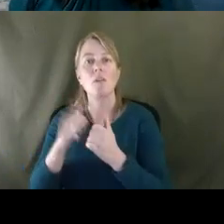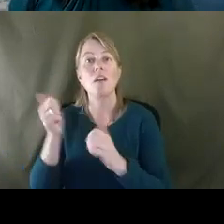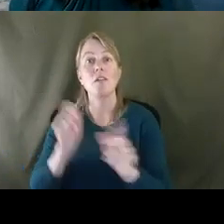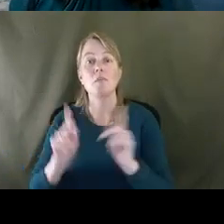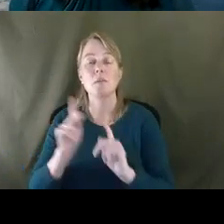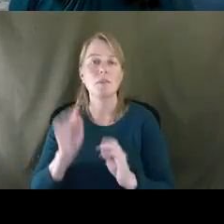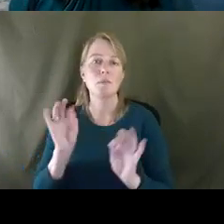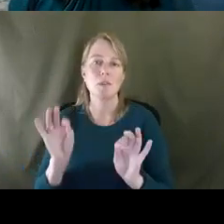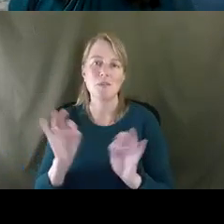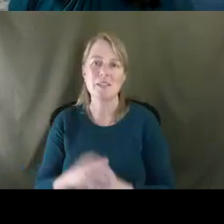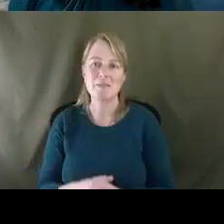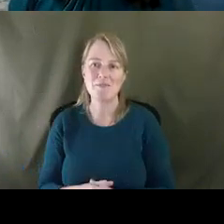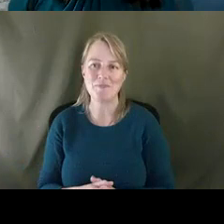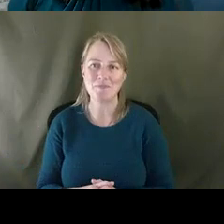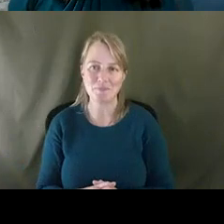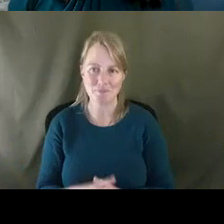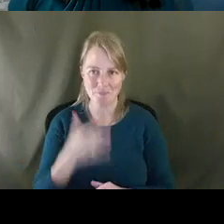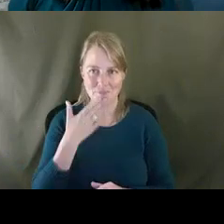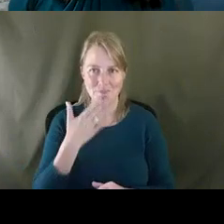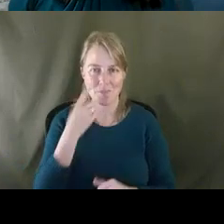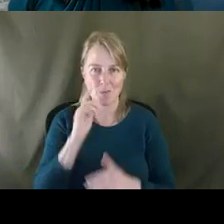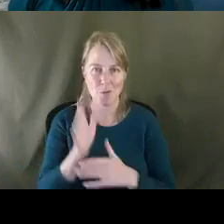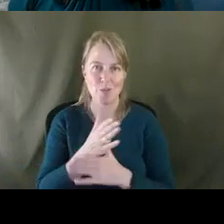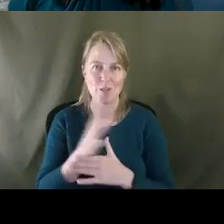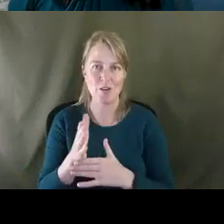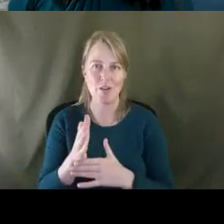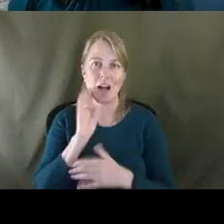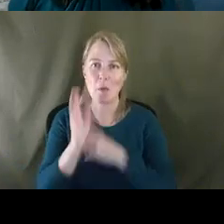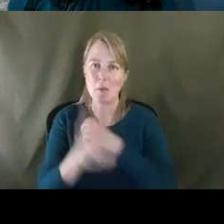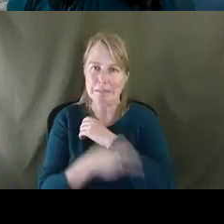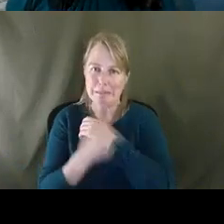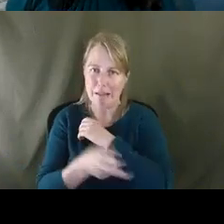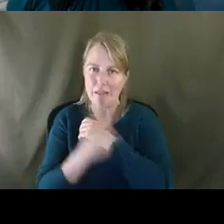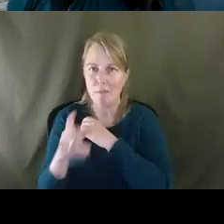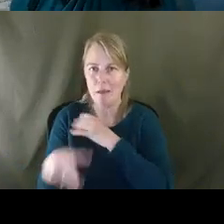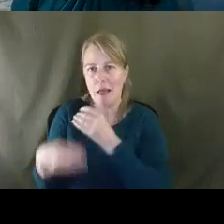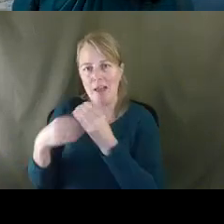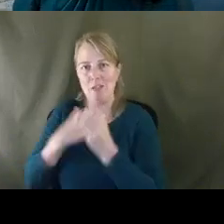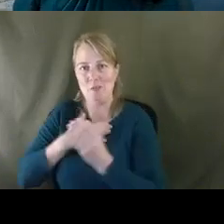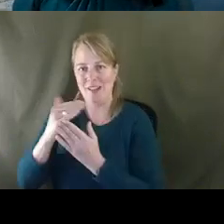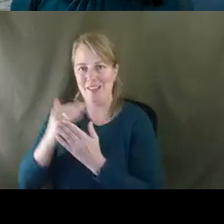perfect. Thank you for sharing all these. I'm going to steal them and add them to my list.